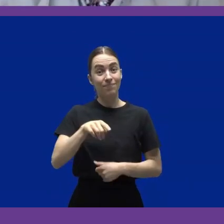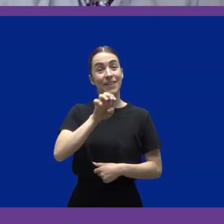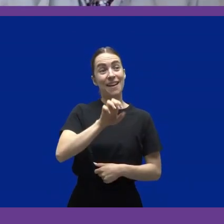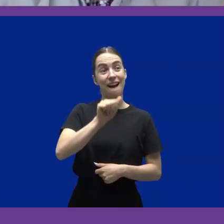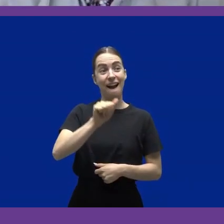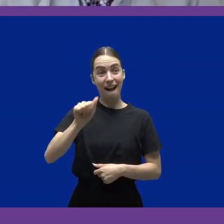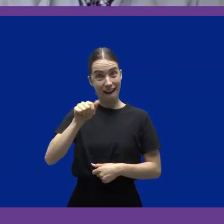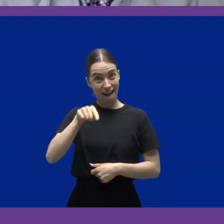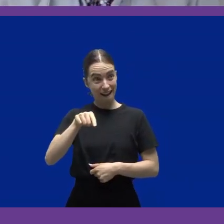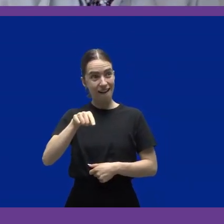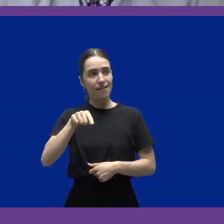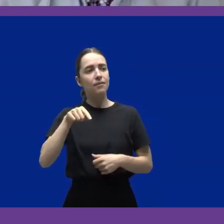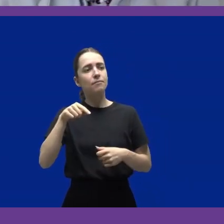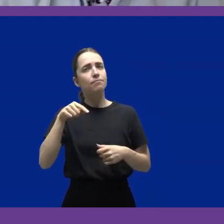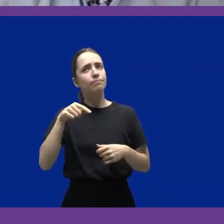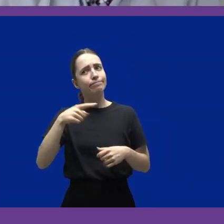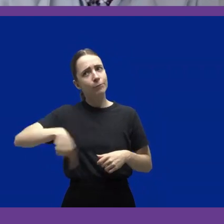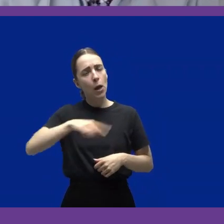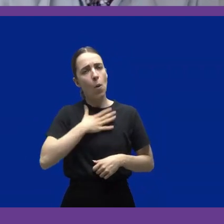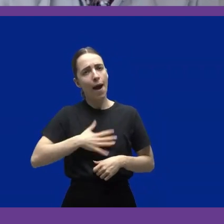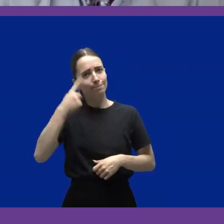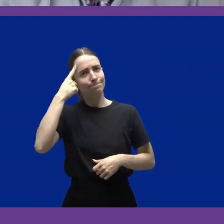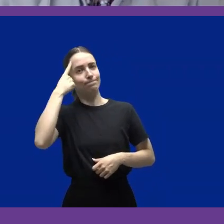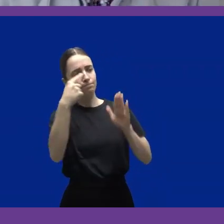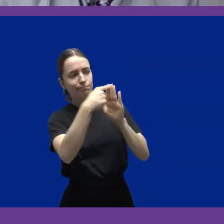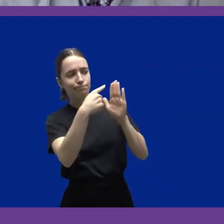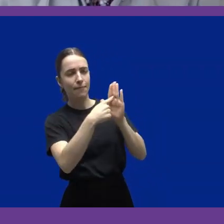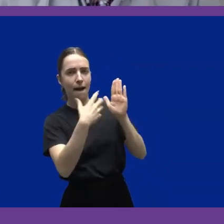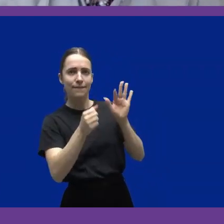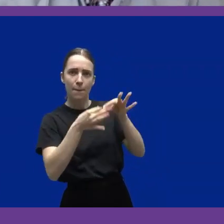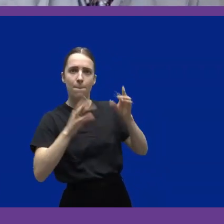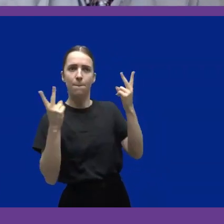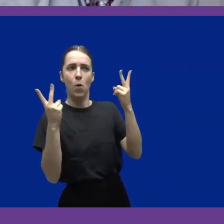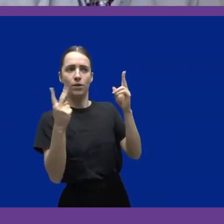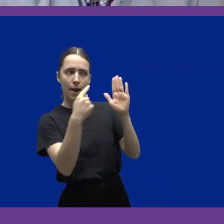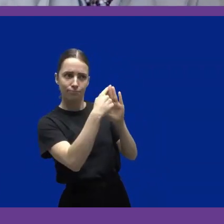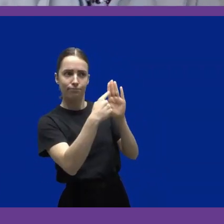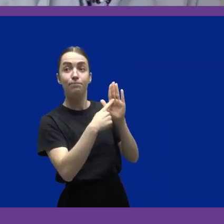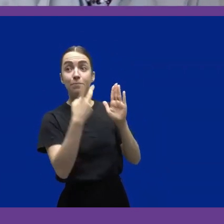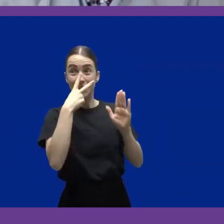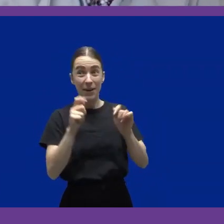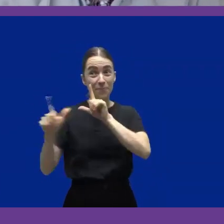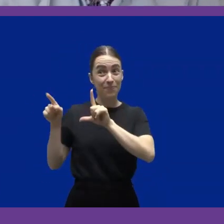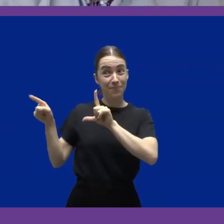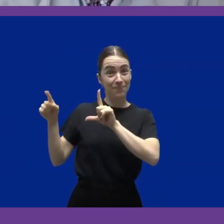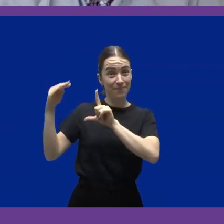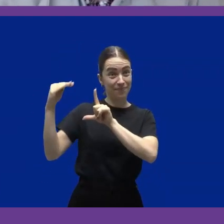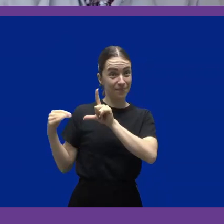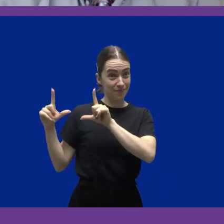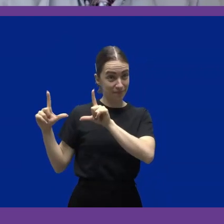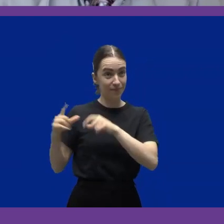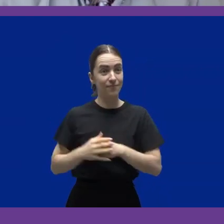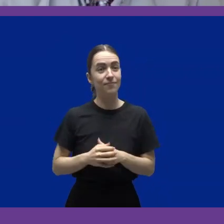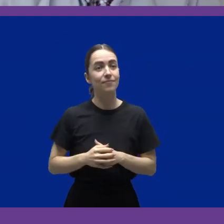dive into the next slide, please. We will dive then into